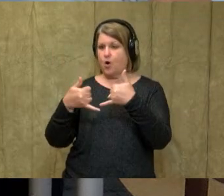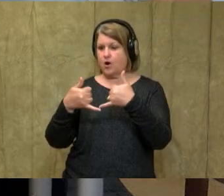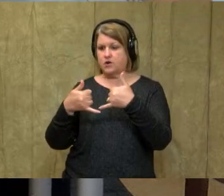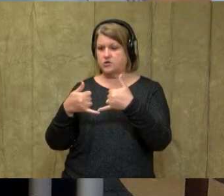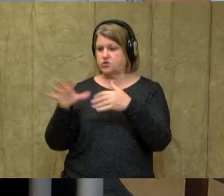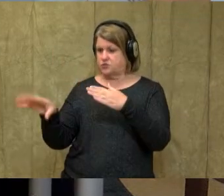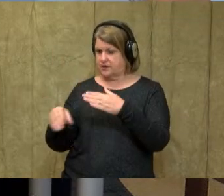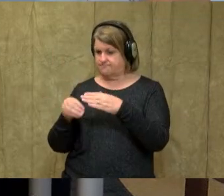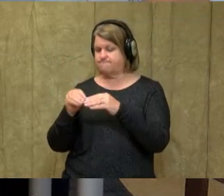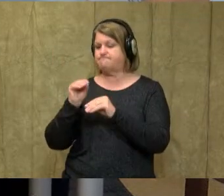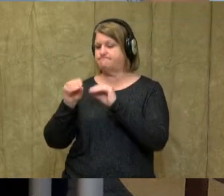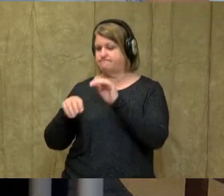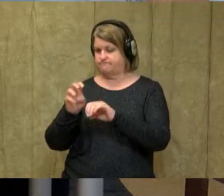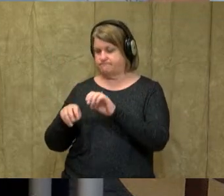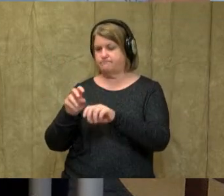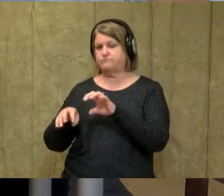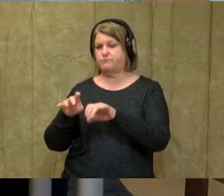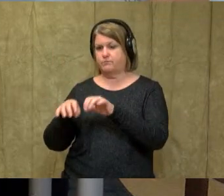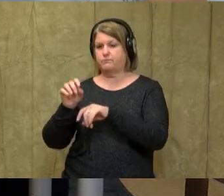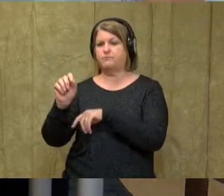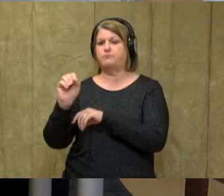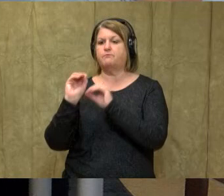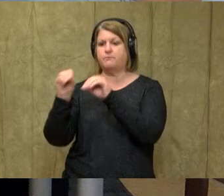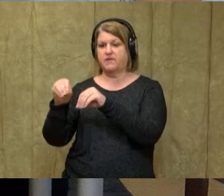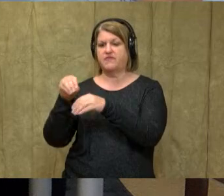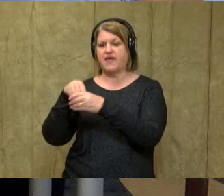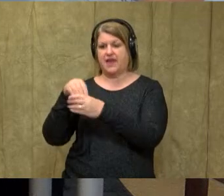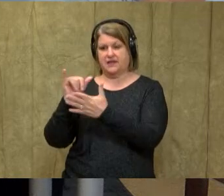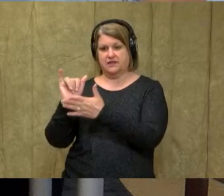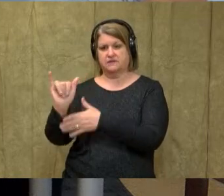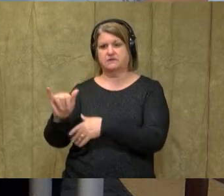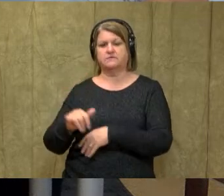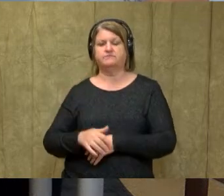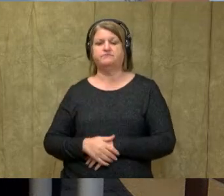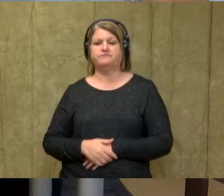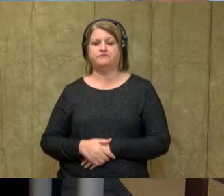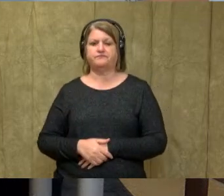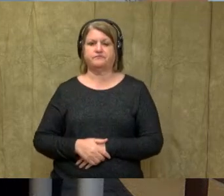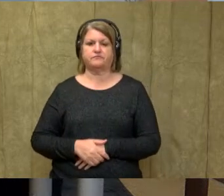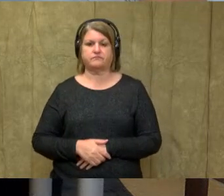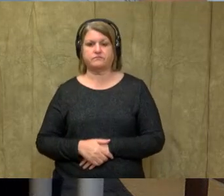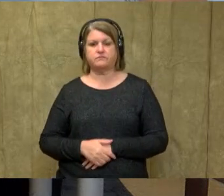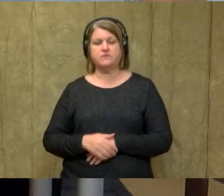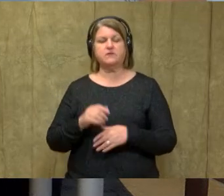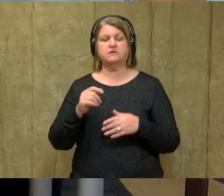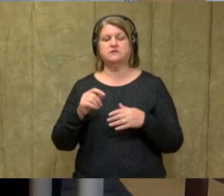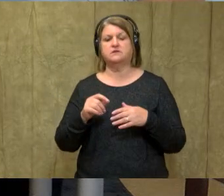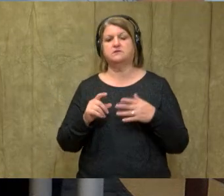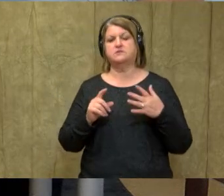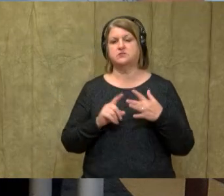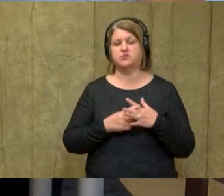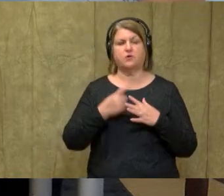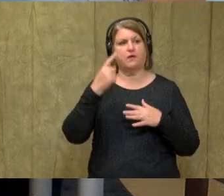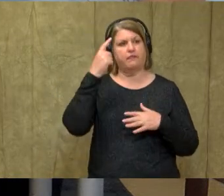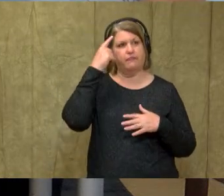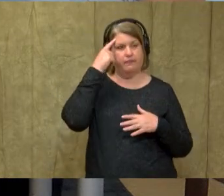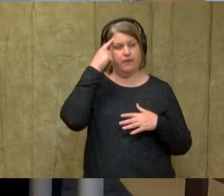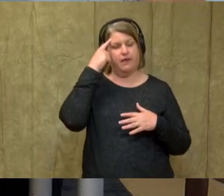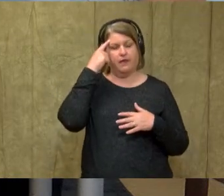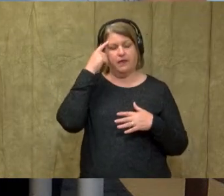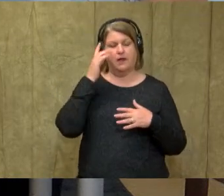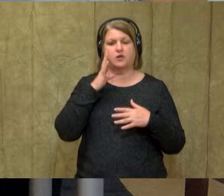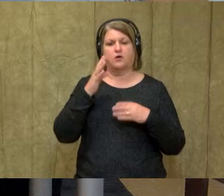any time. Right. Finally, start talking and thinking now. If you're not sure what